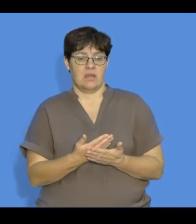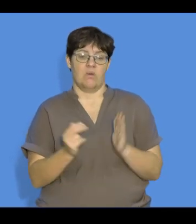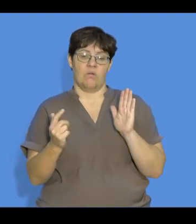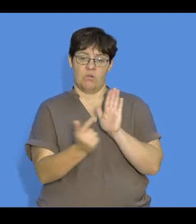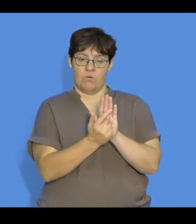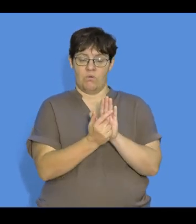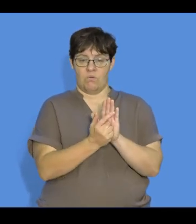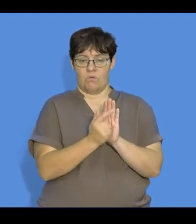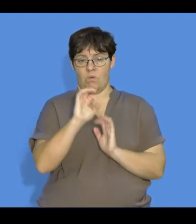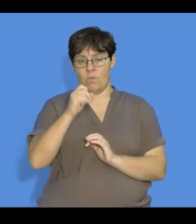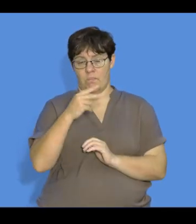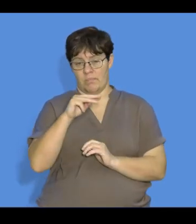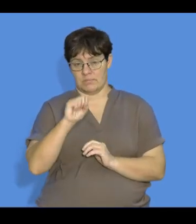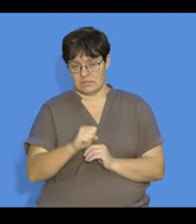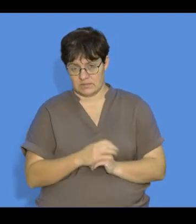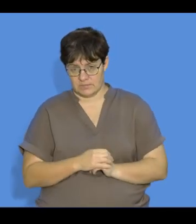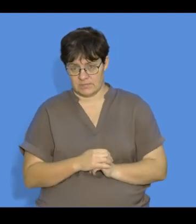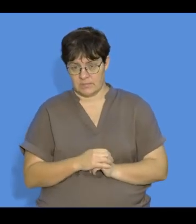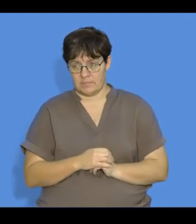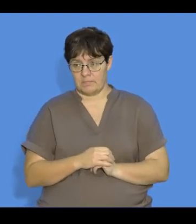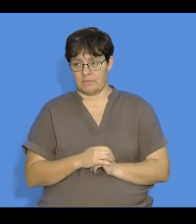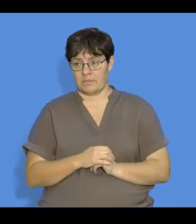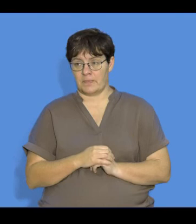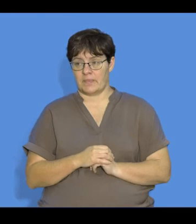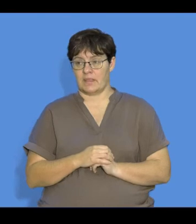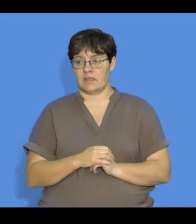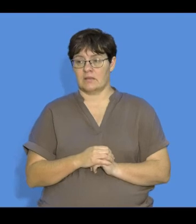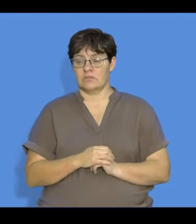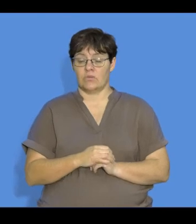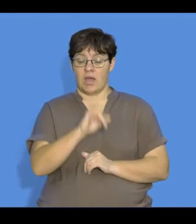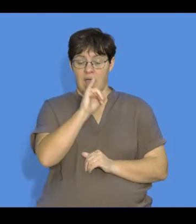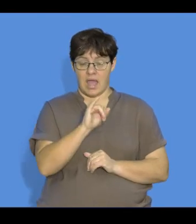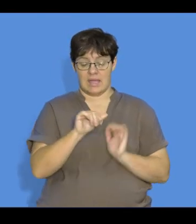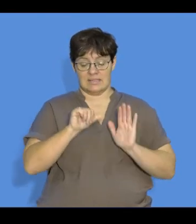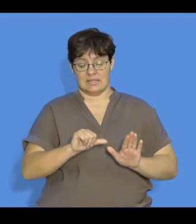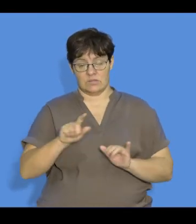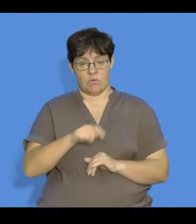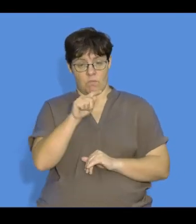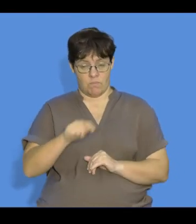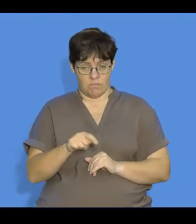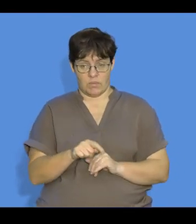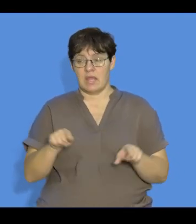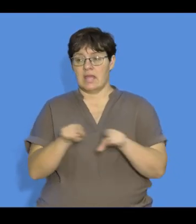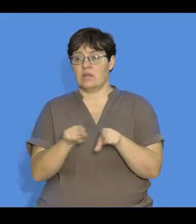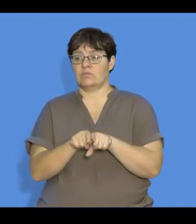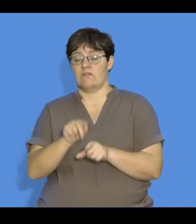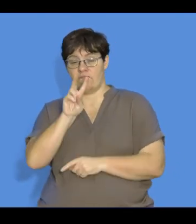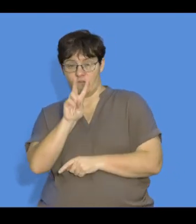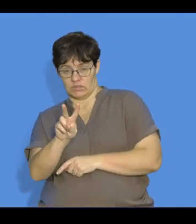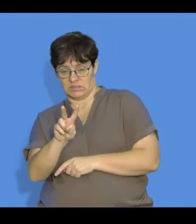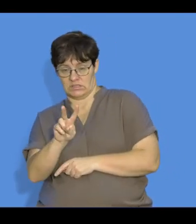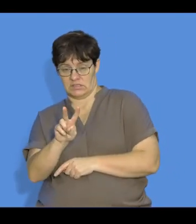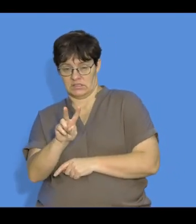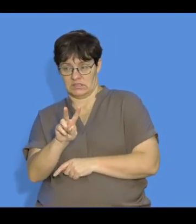law. Okay, the current through the 6 ohms is equals to voltage across 6 ohms,